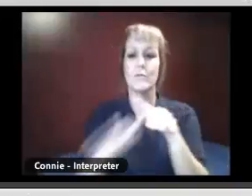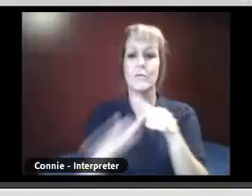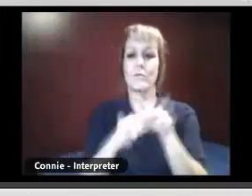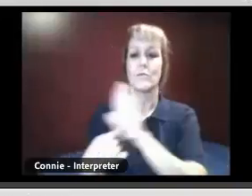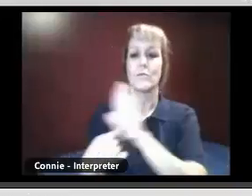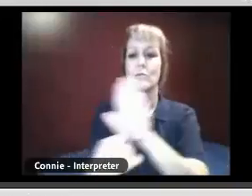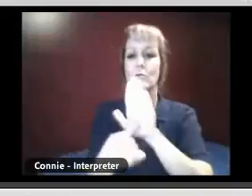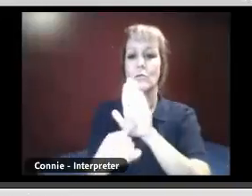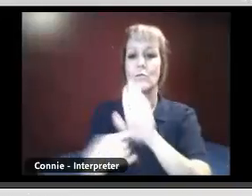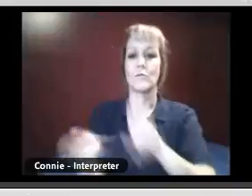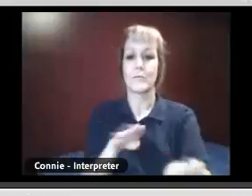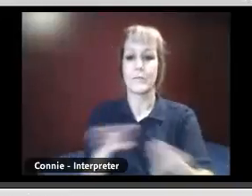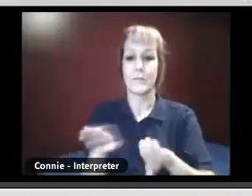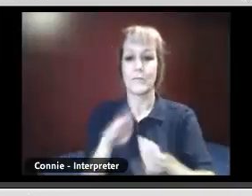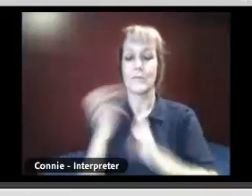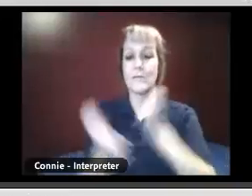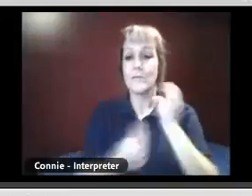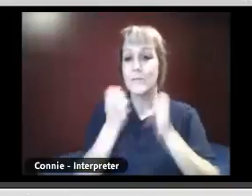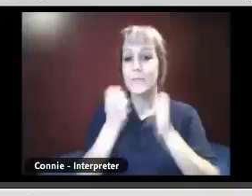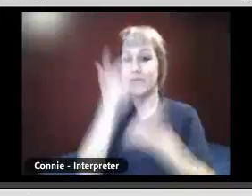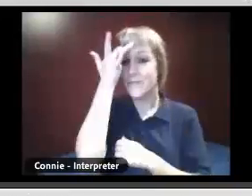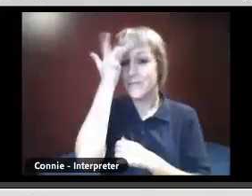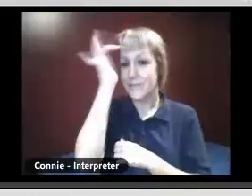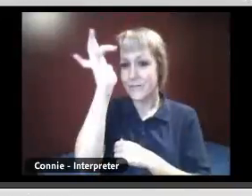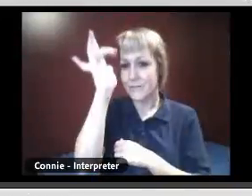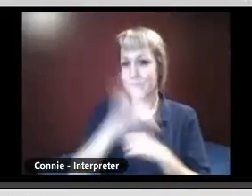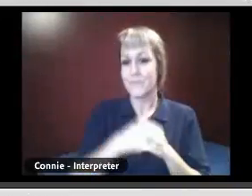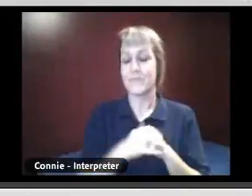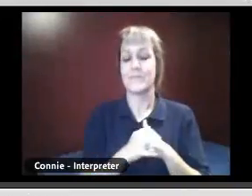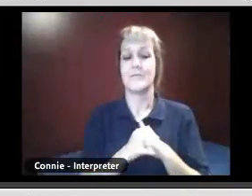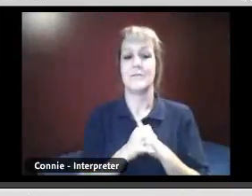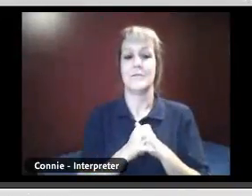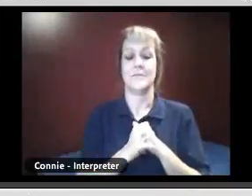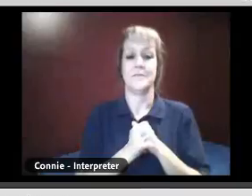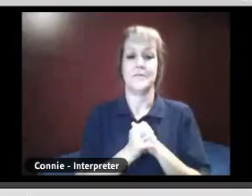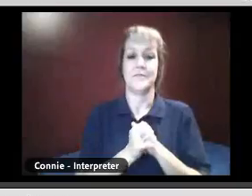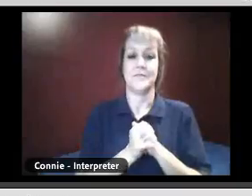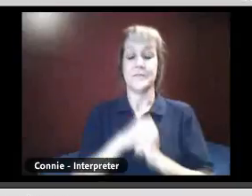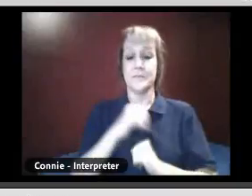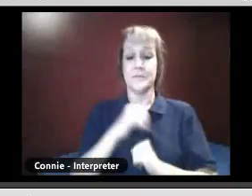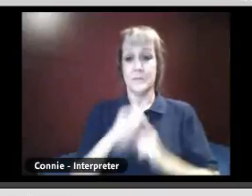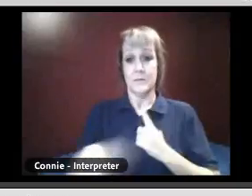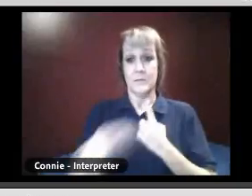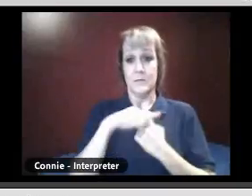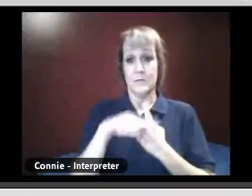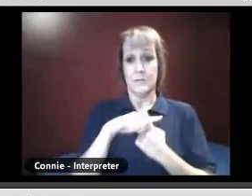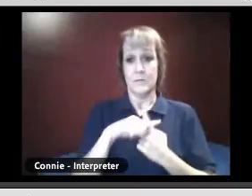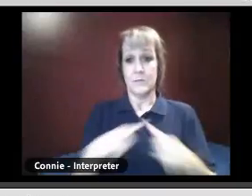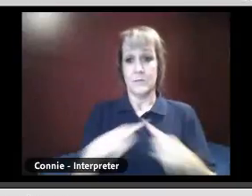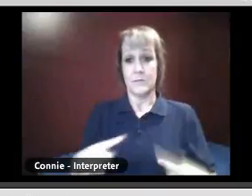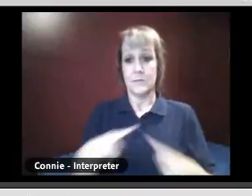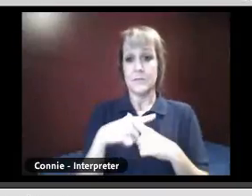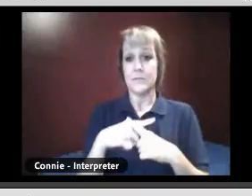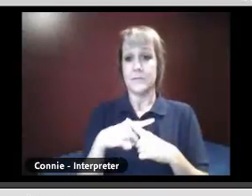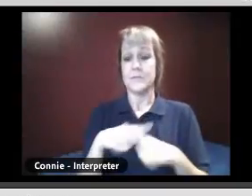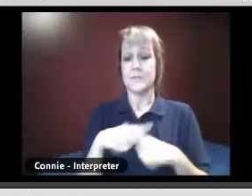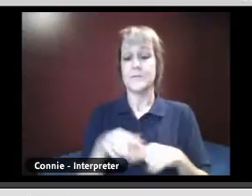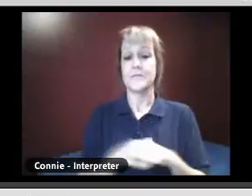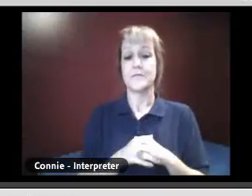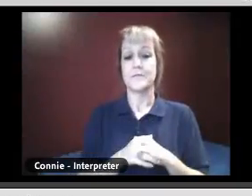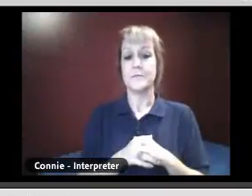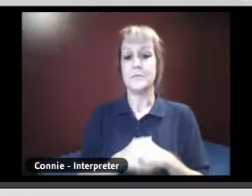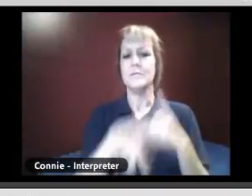It's how emotional intelligence begins to work in these situations. So constructive conflict, look at the good things